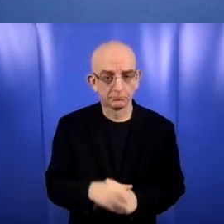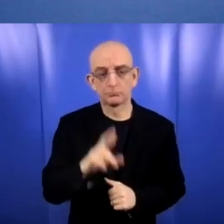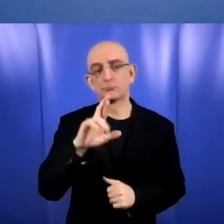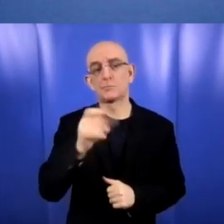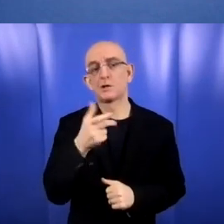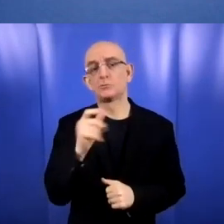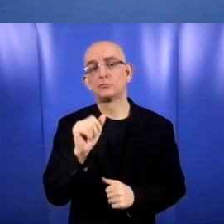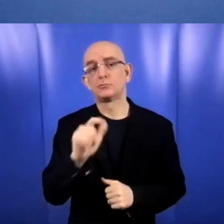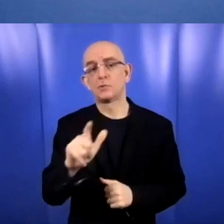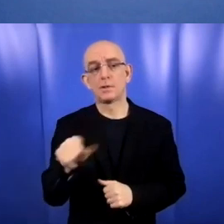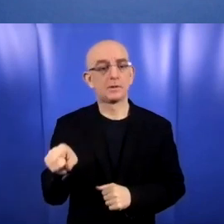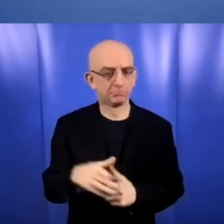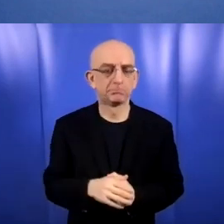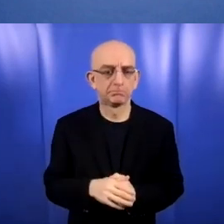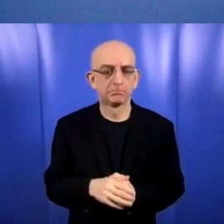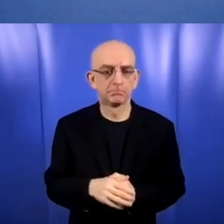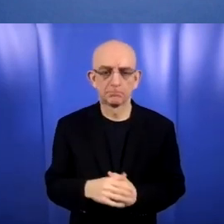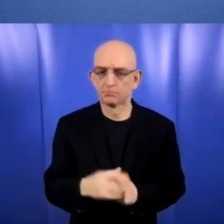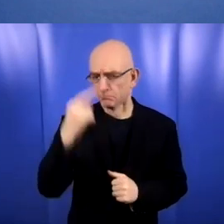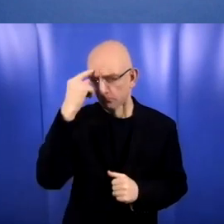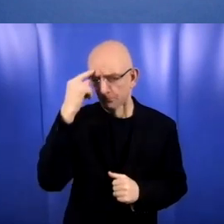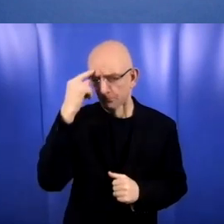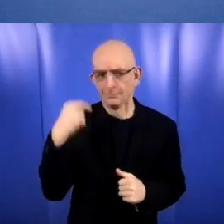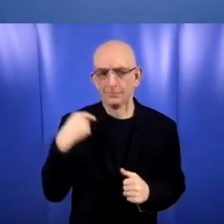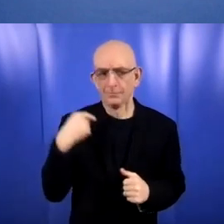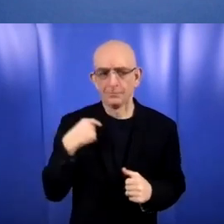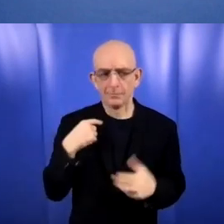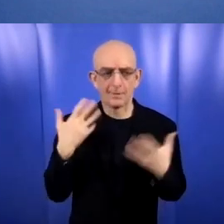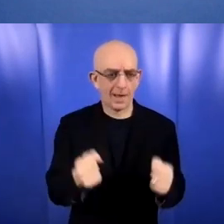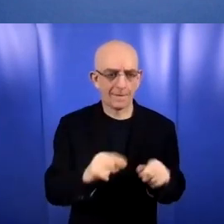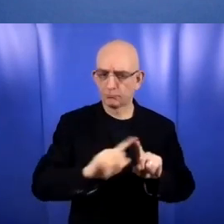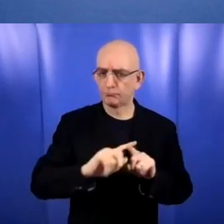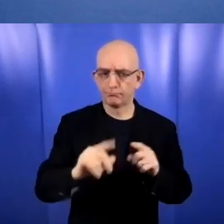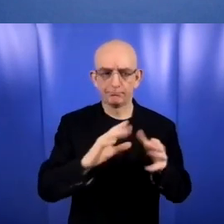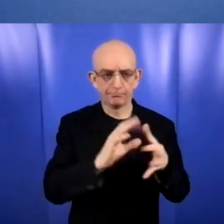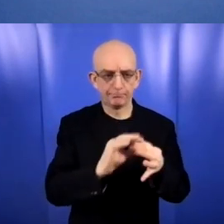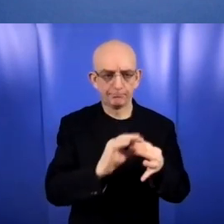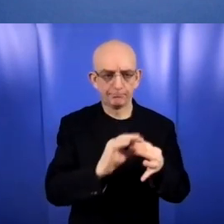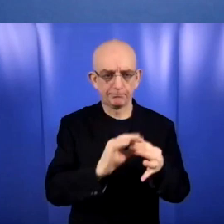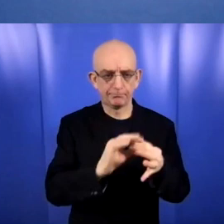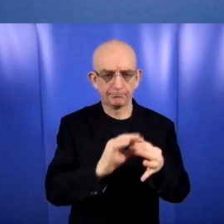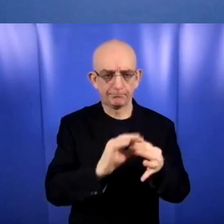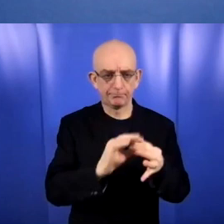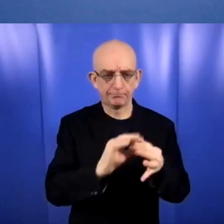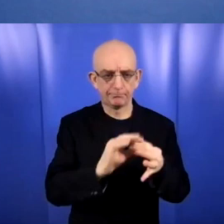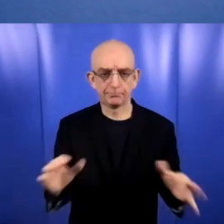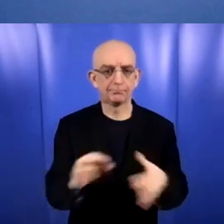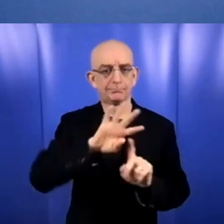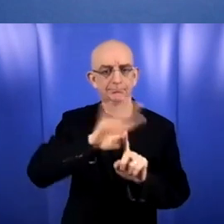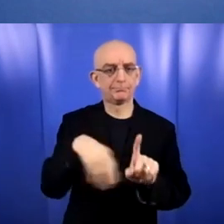on education, but that's going up in the chat. And given the time, we should probably move on to the durable solutions.